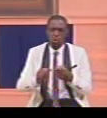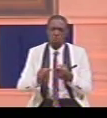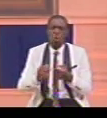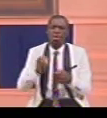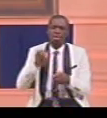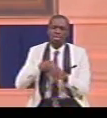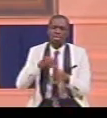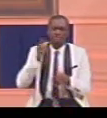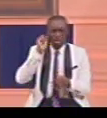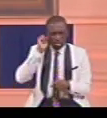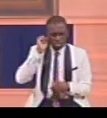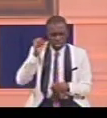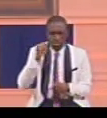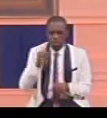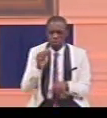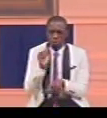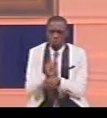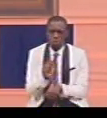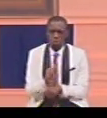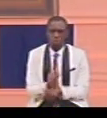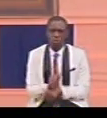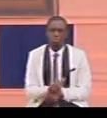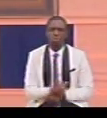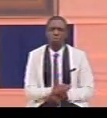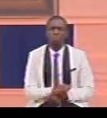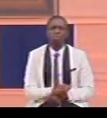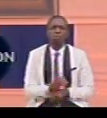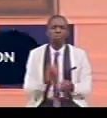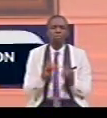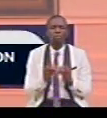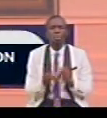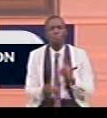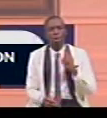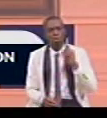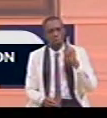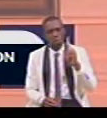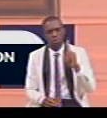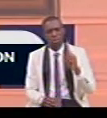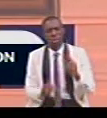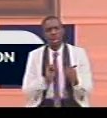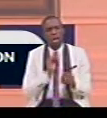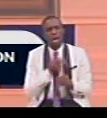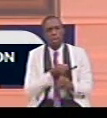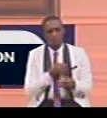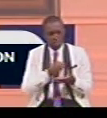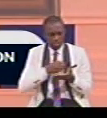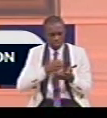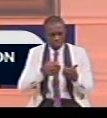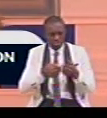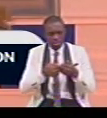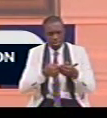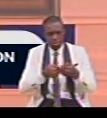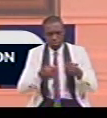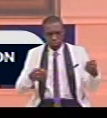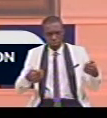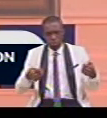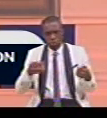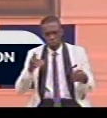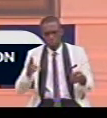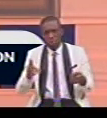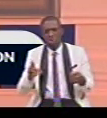participation in his work number one our separation and preservation